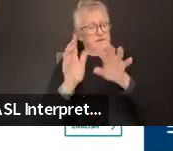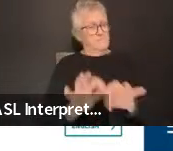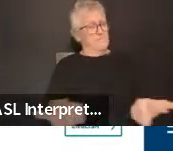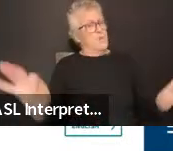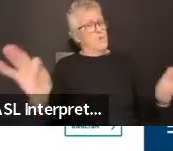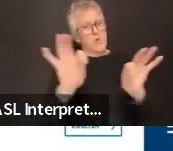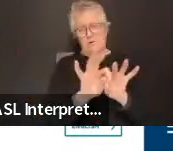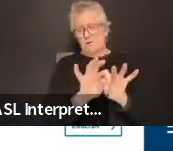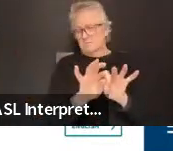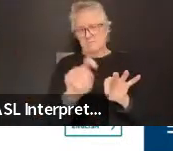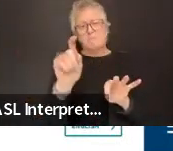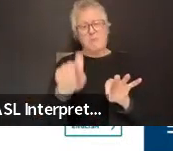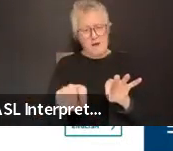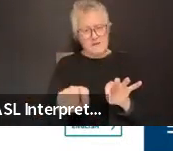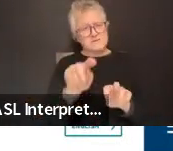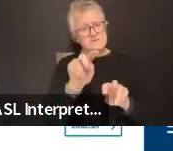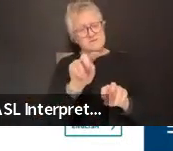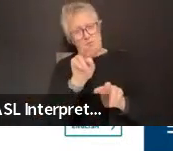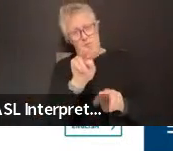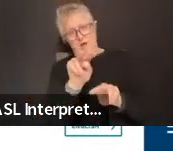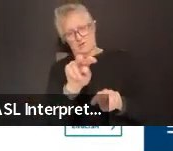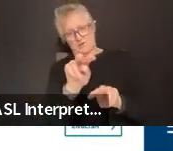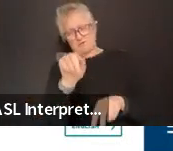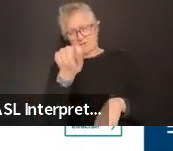for everyone because we need that input.